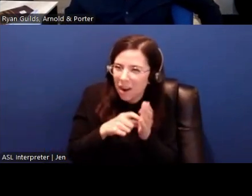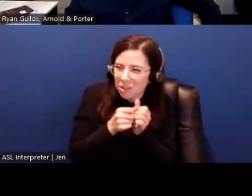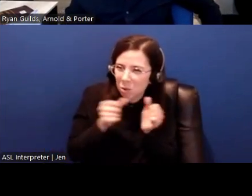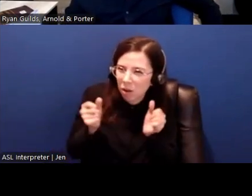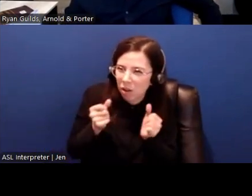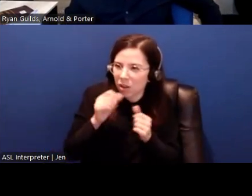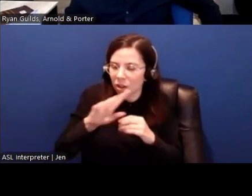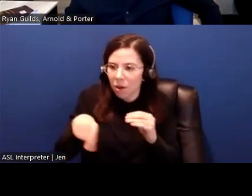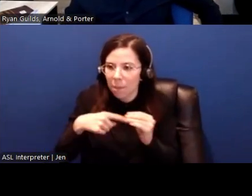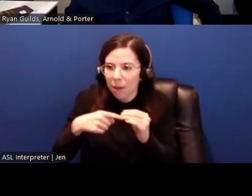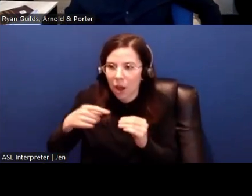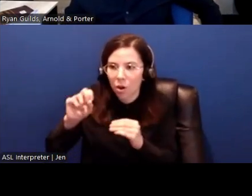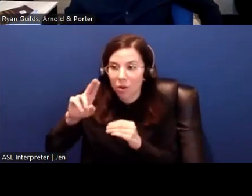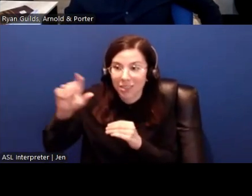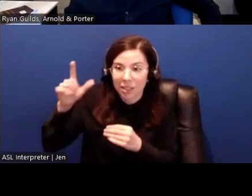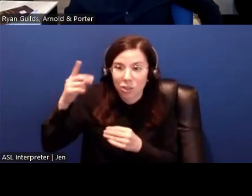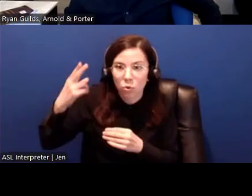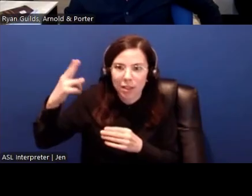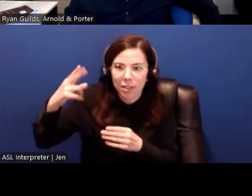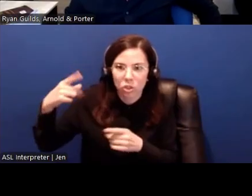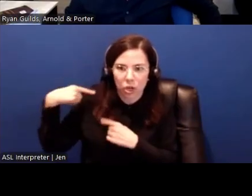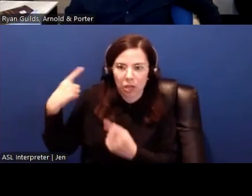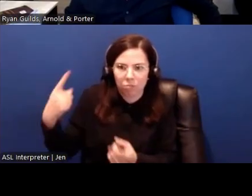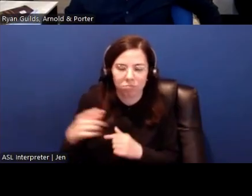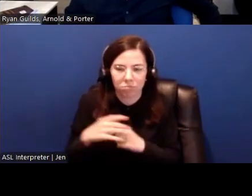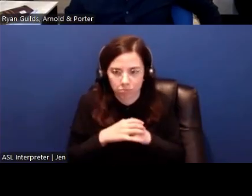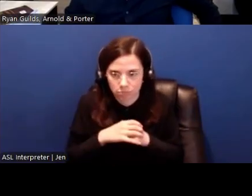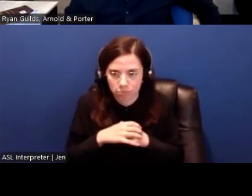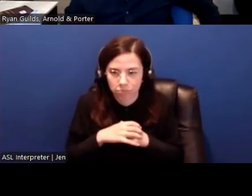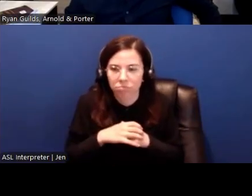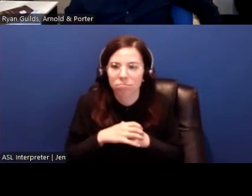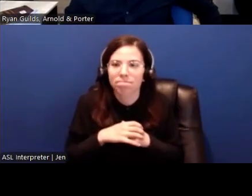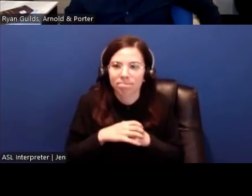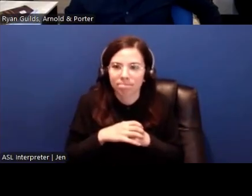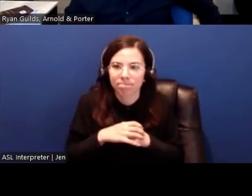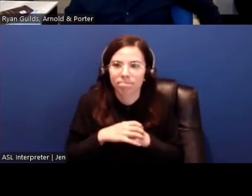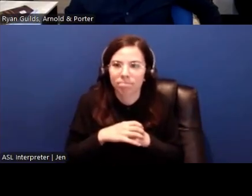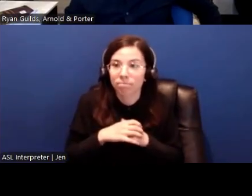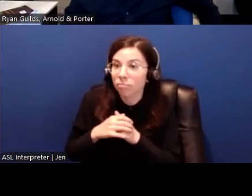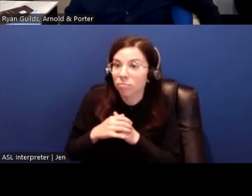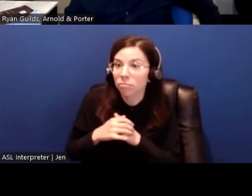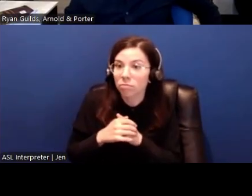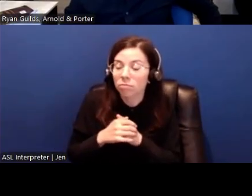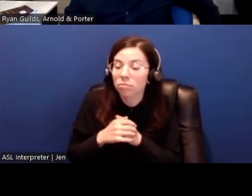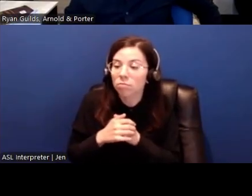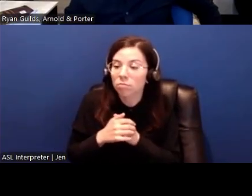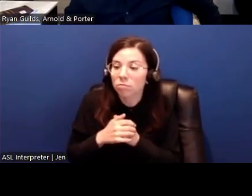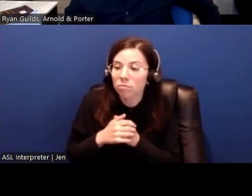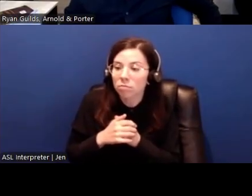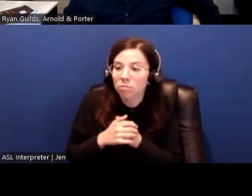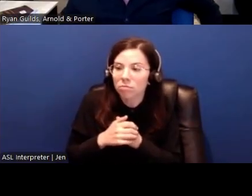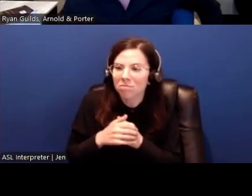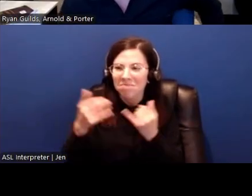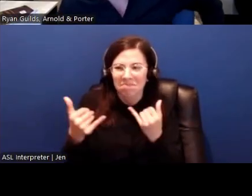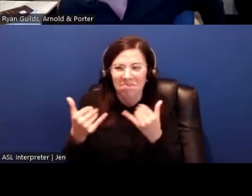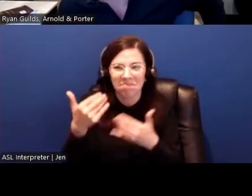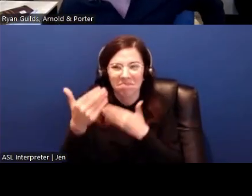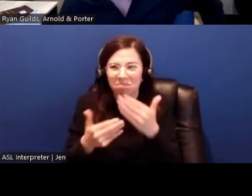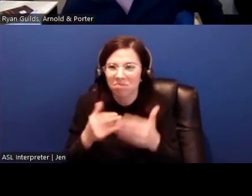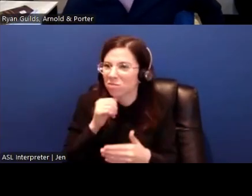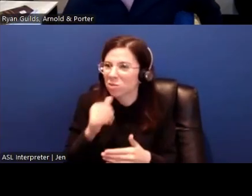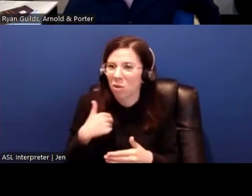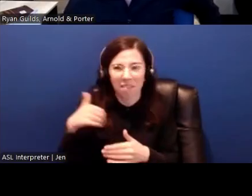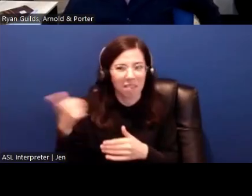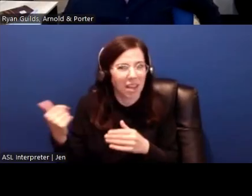her sexual history information. A procedure that doesn't really exist in any